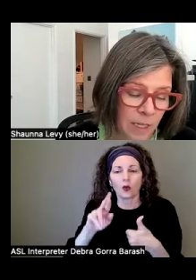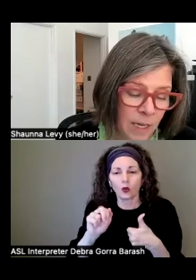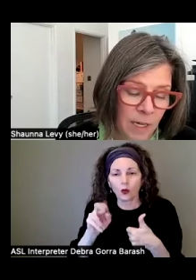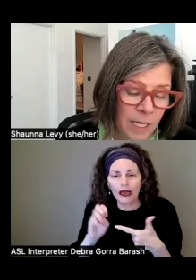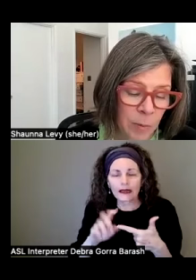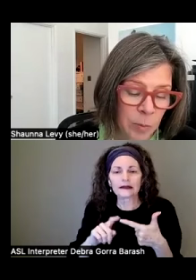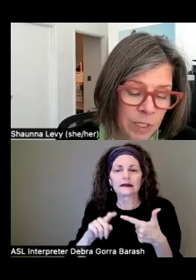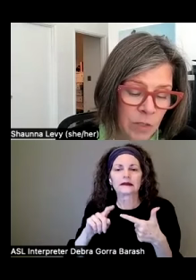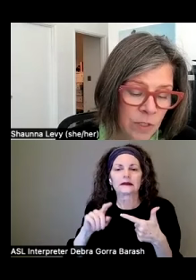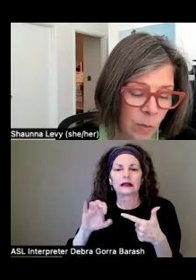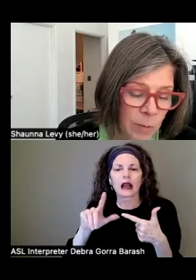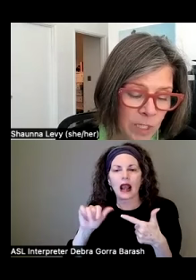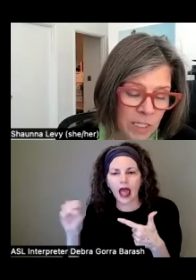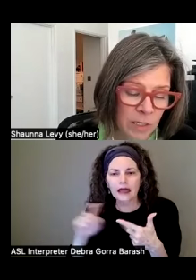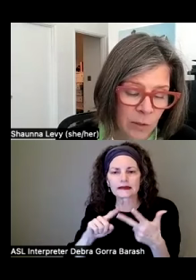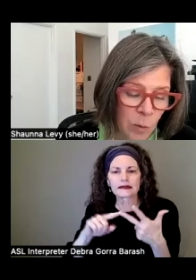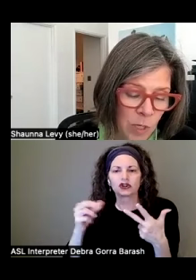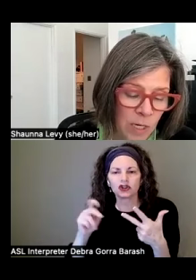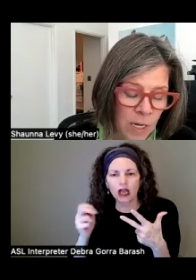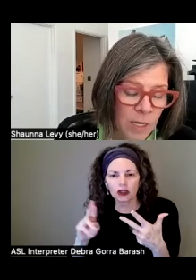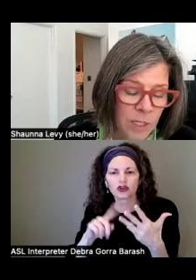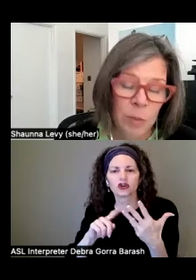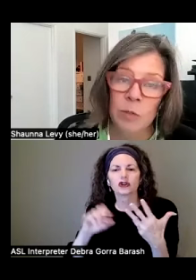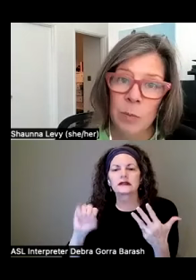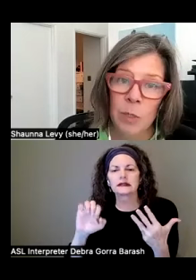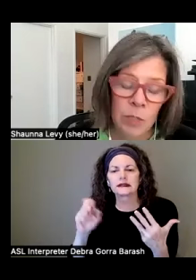ability. Again, please visit our website to learn more,